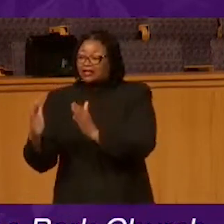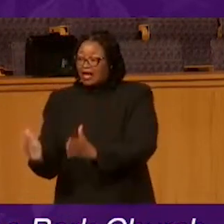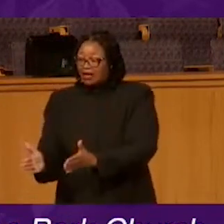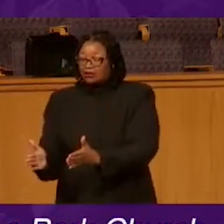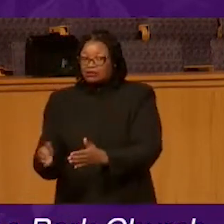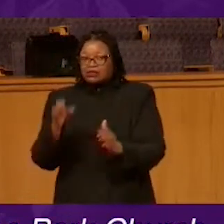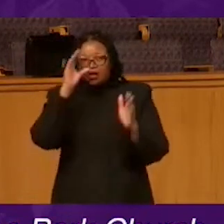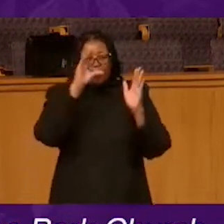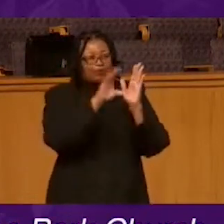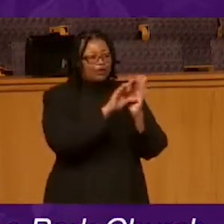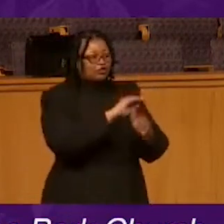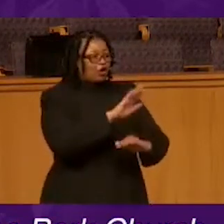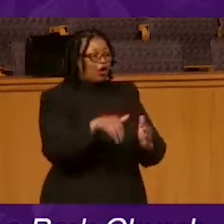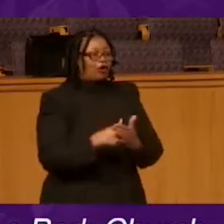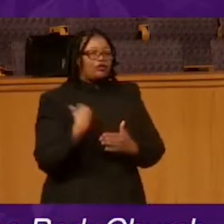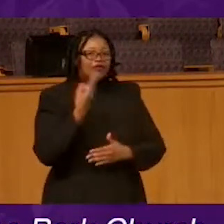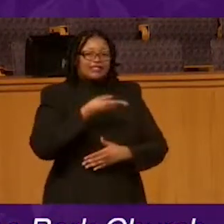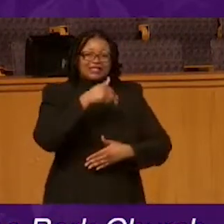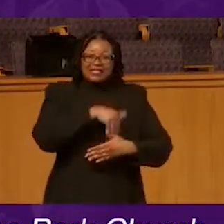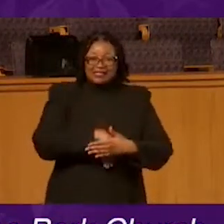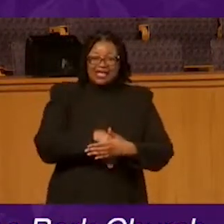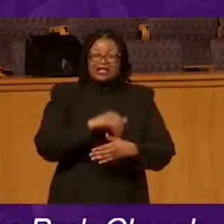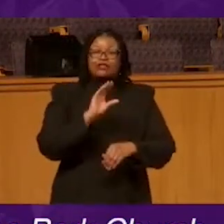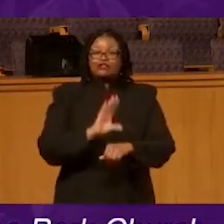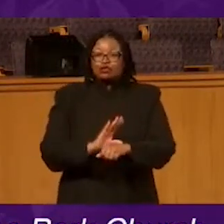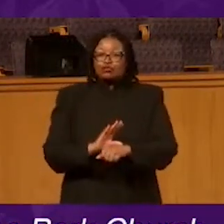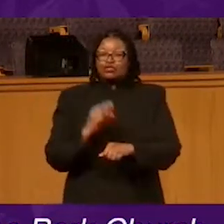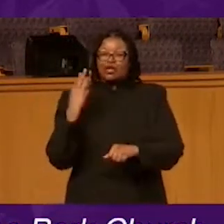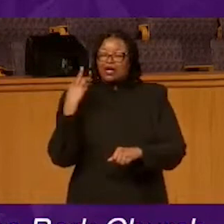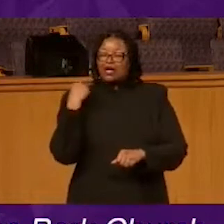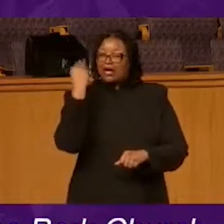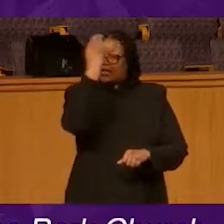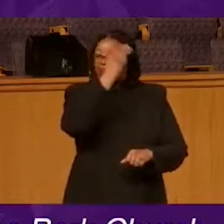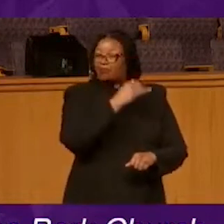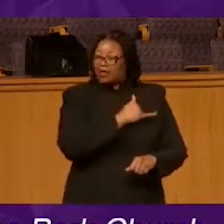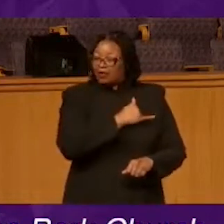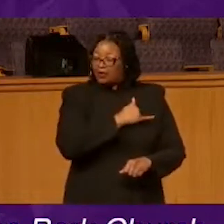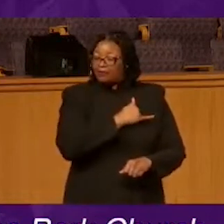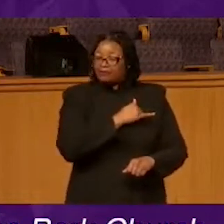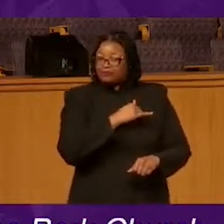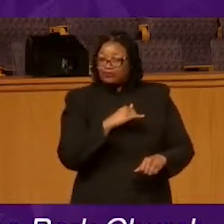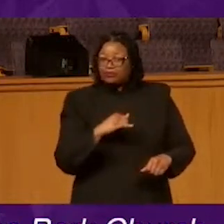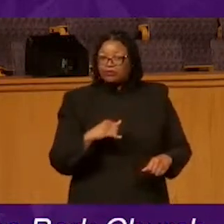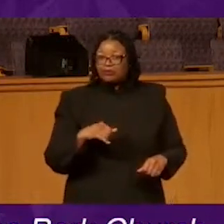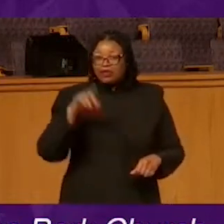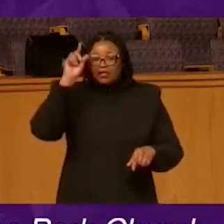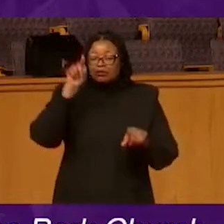us inside the church, and Mary and the brothers are out in the parking lot.